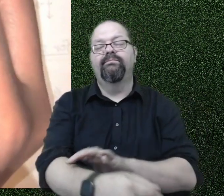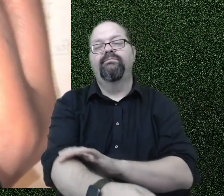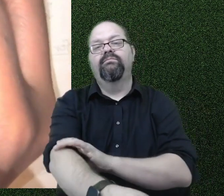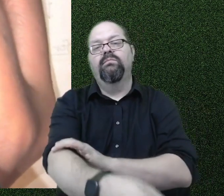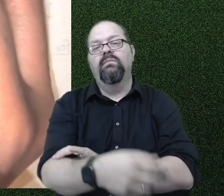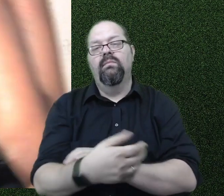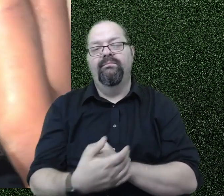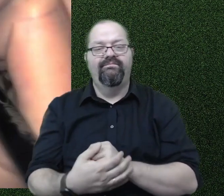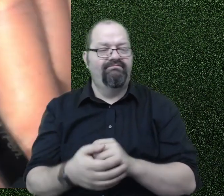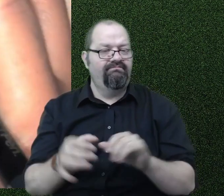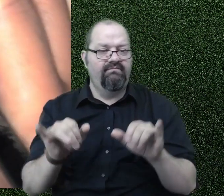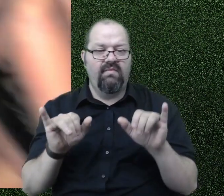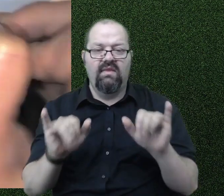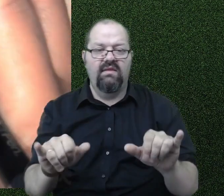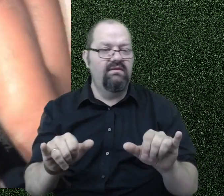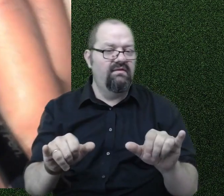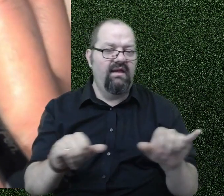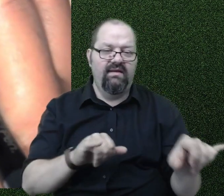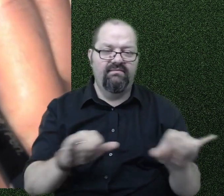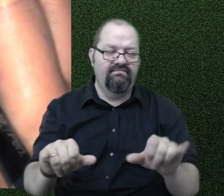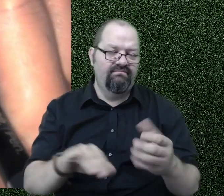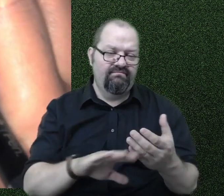That same angle from trig.